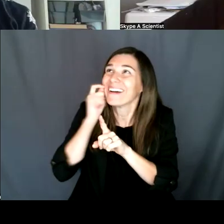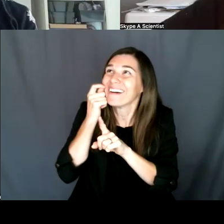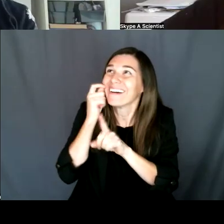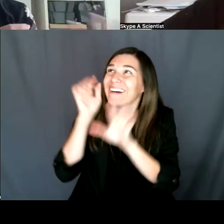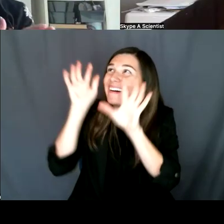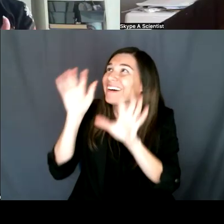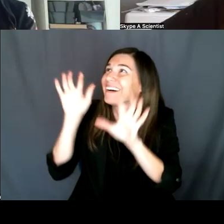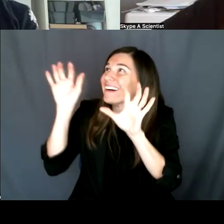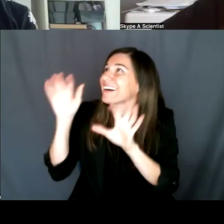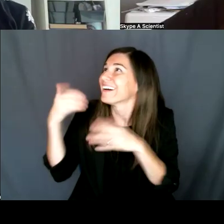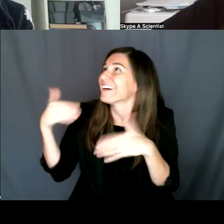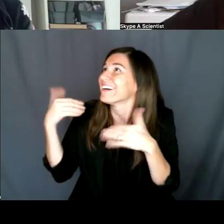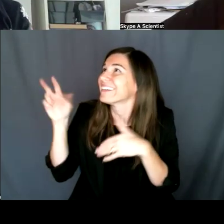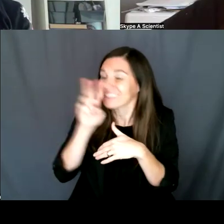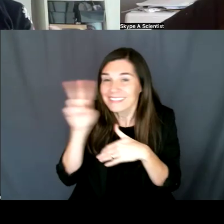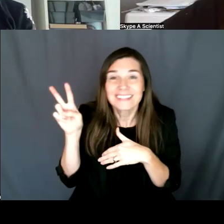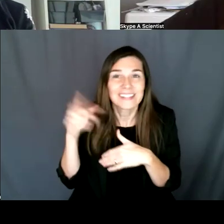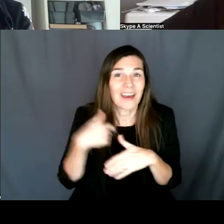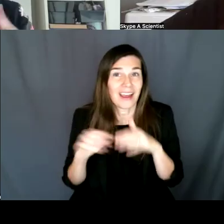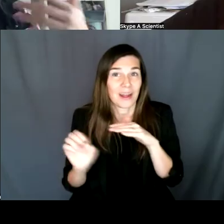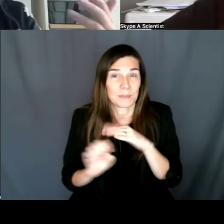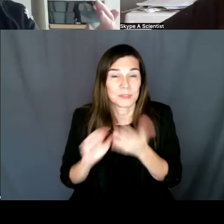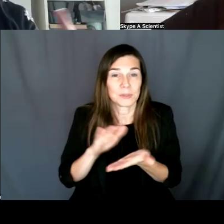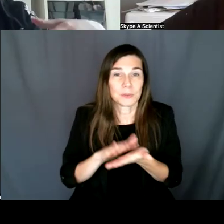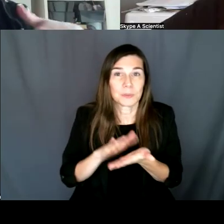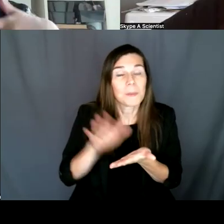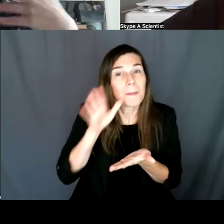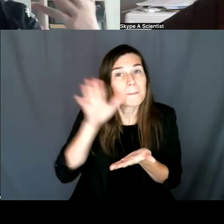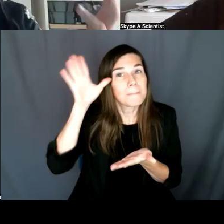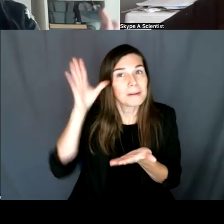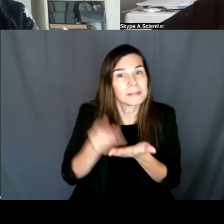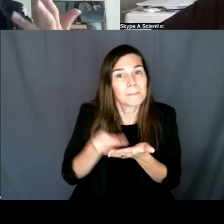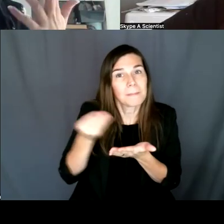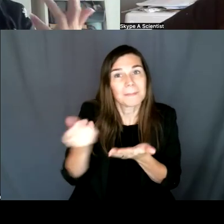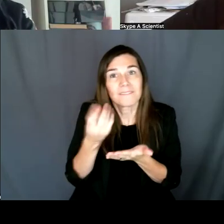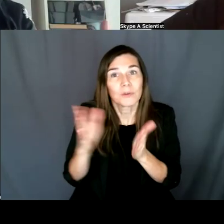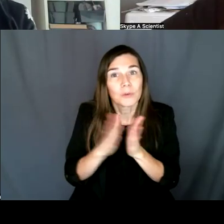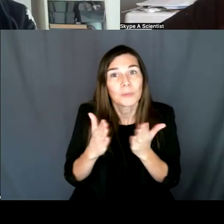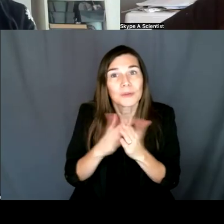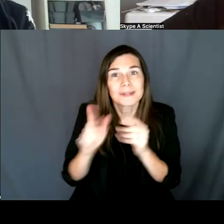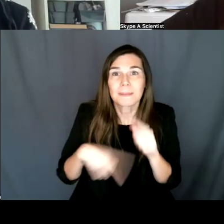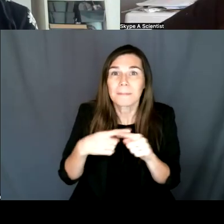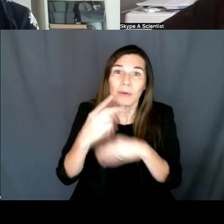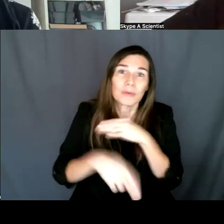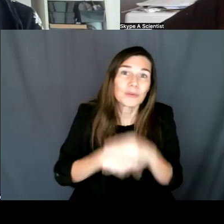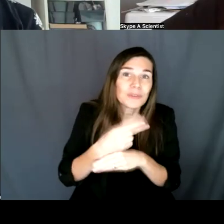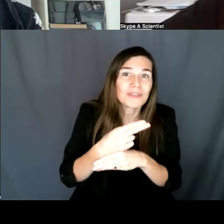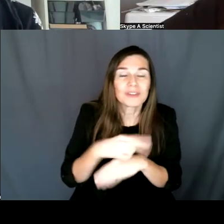so I think when I was in elementary school, my parents, bought me a couple books about the universe and the solar